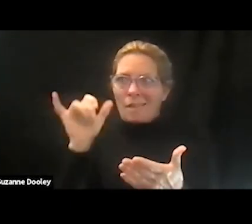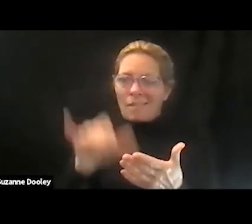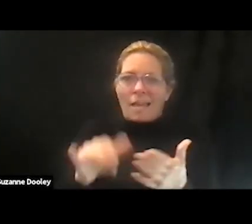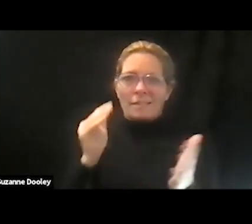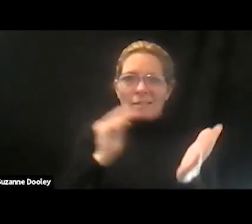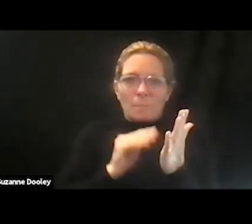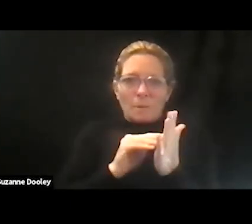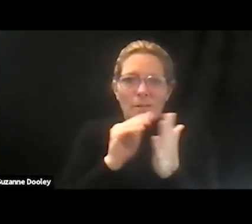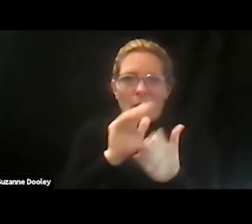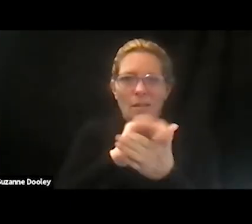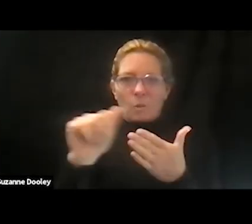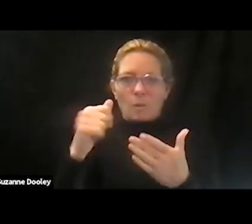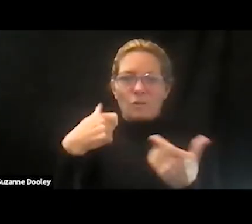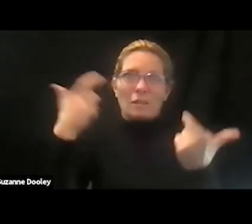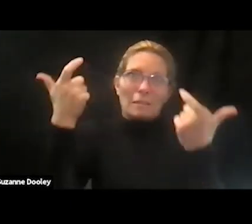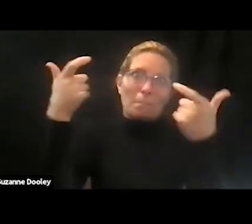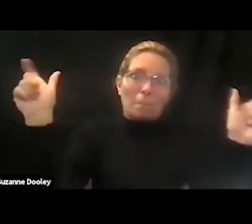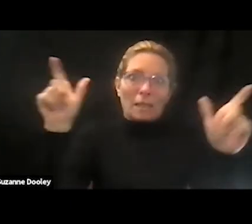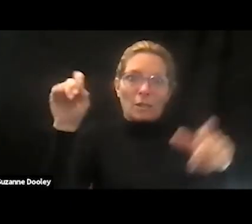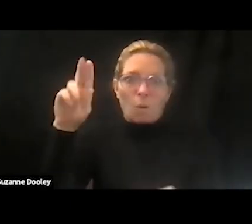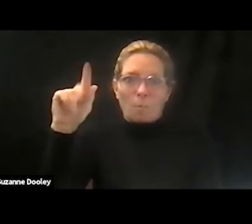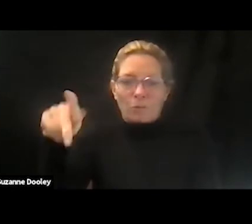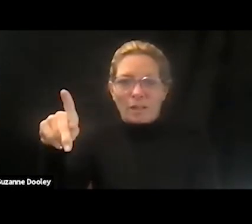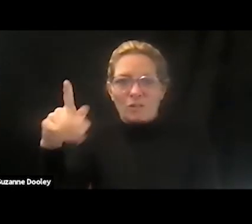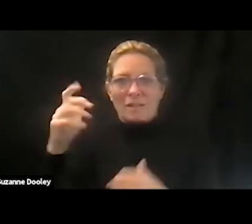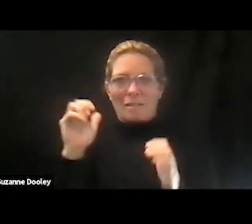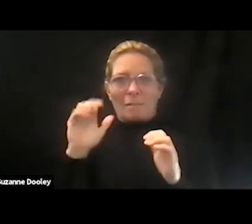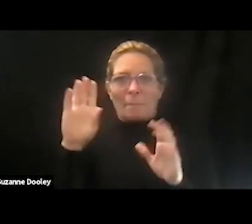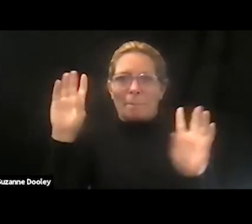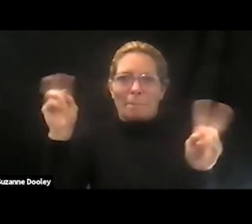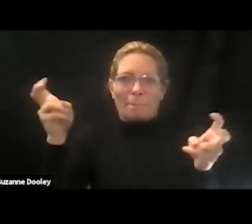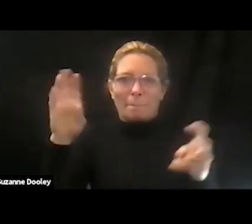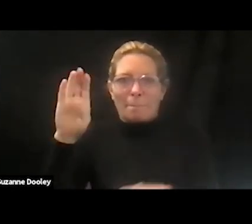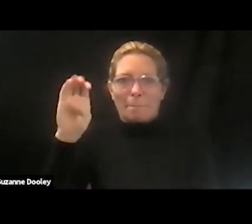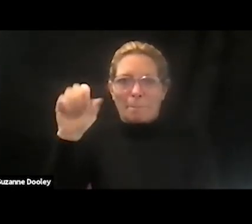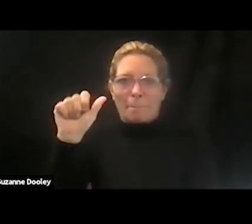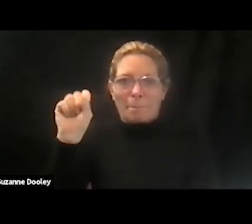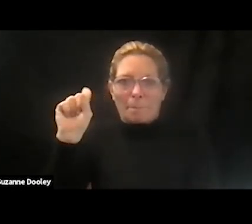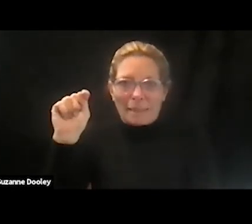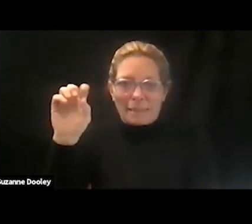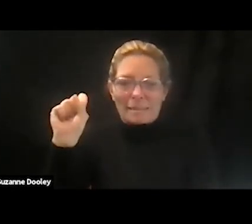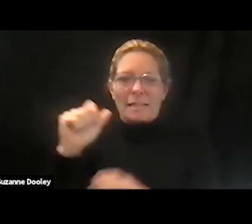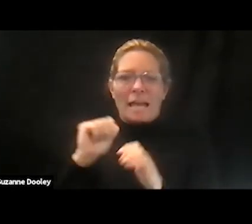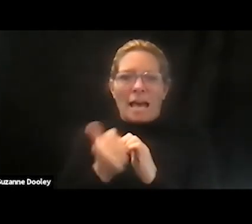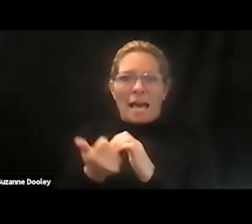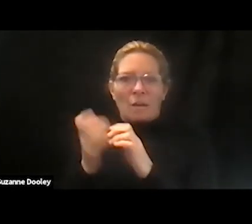are coming across. So some hot tips. How do we do this? How do we put pressure on them?